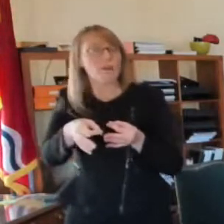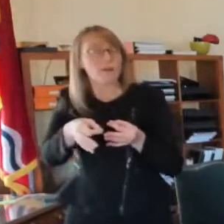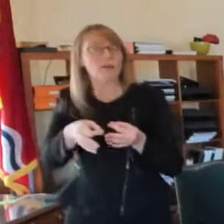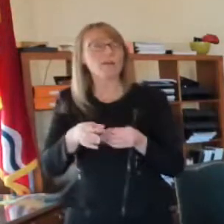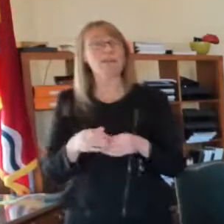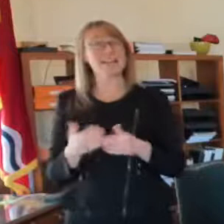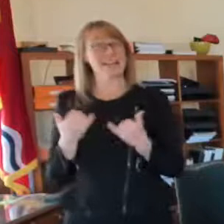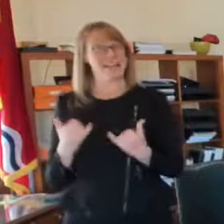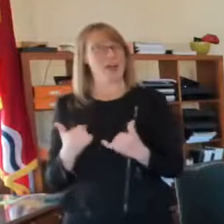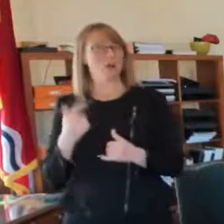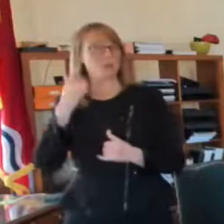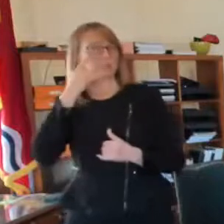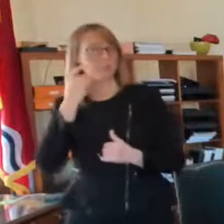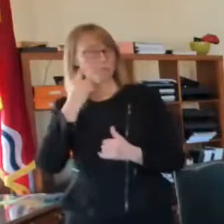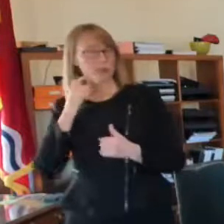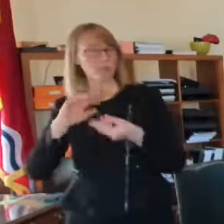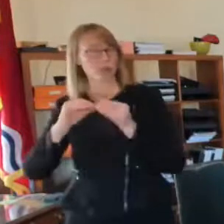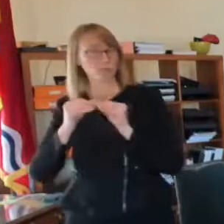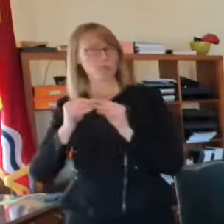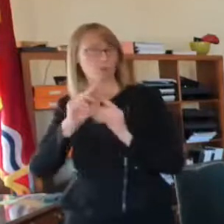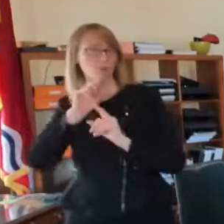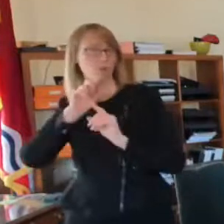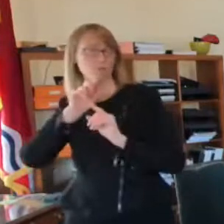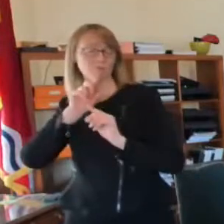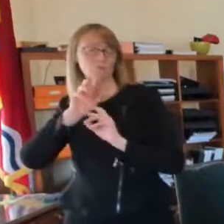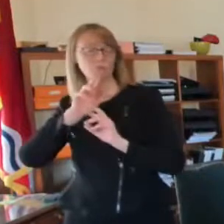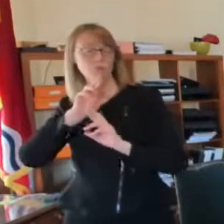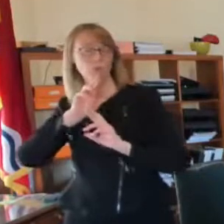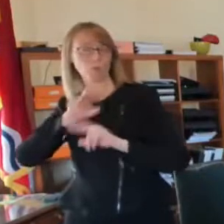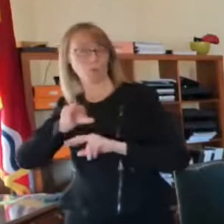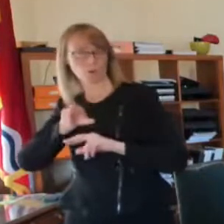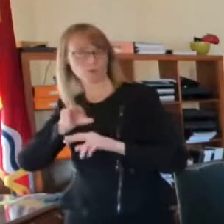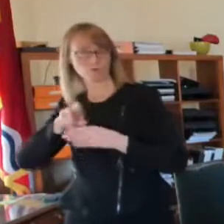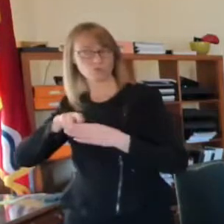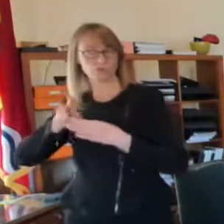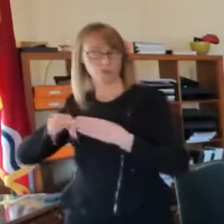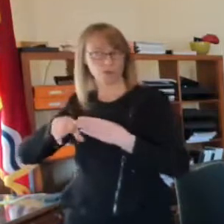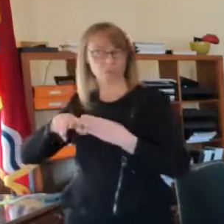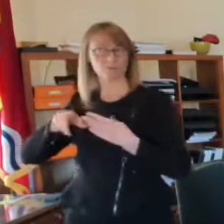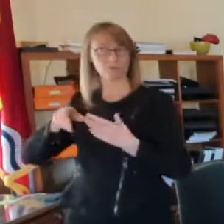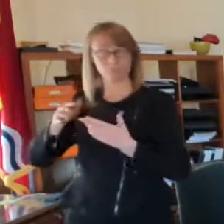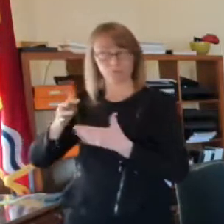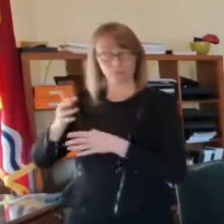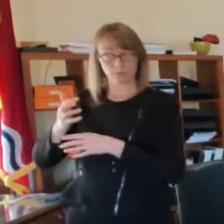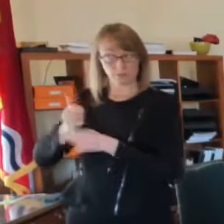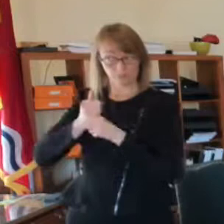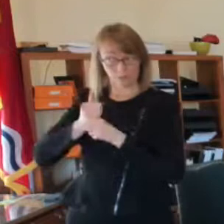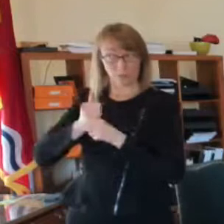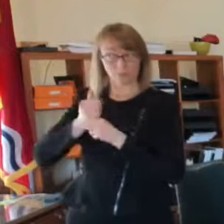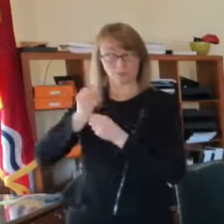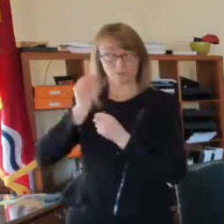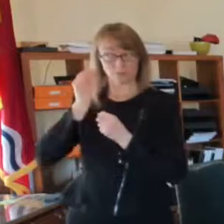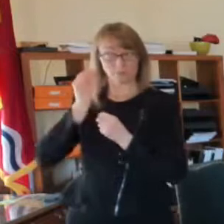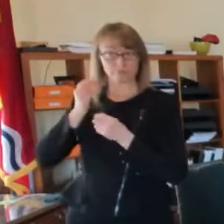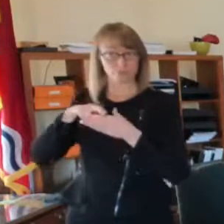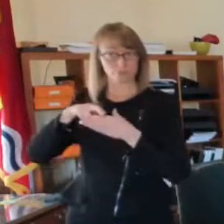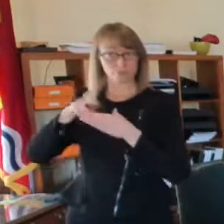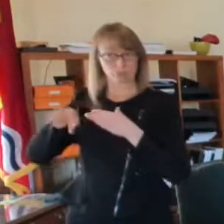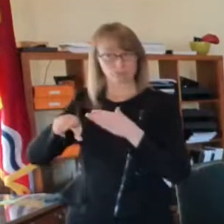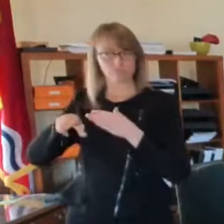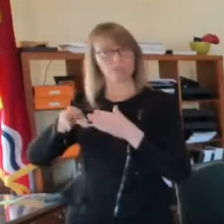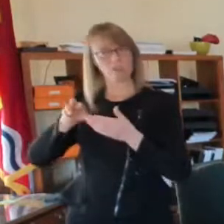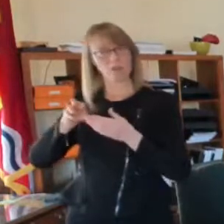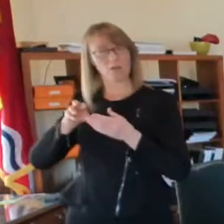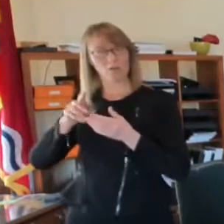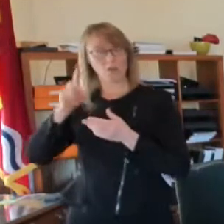has caught up. We'll know that for sure as we go into next week and continue to get